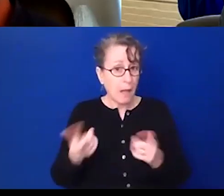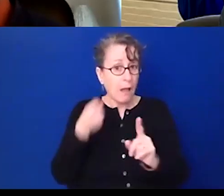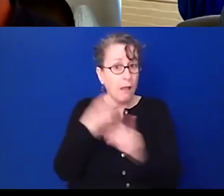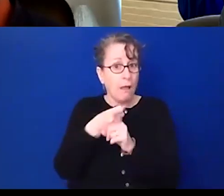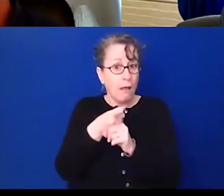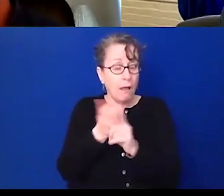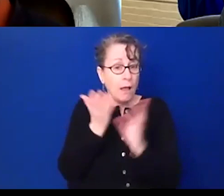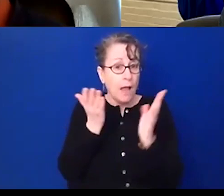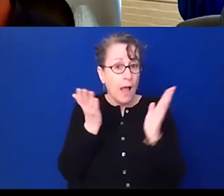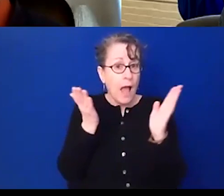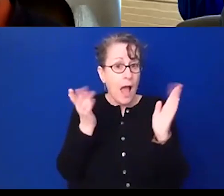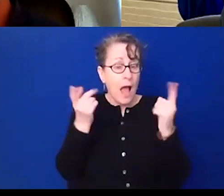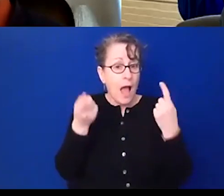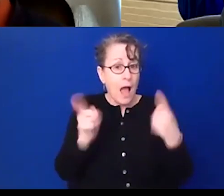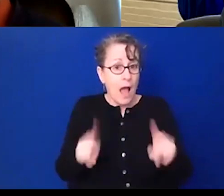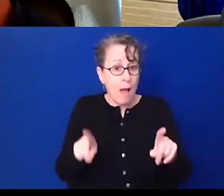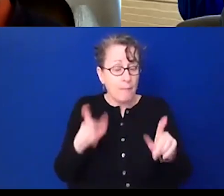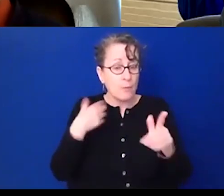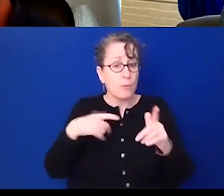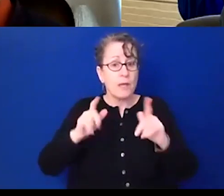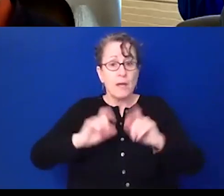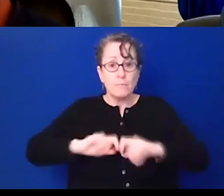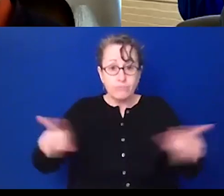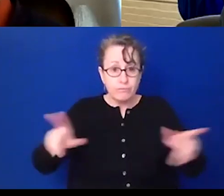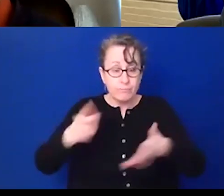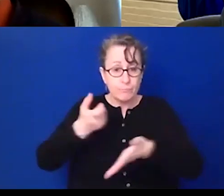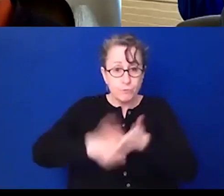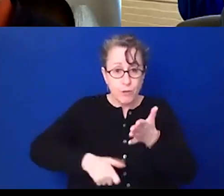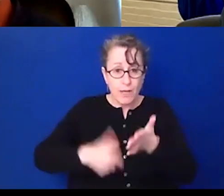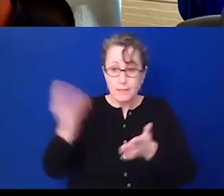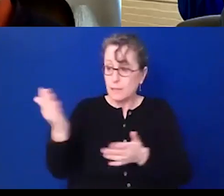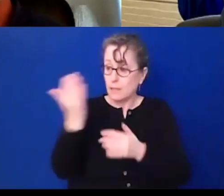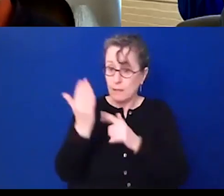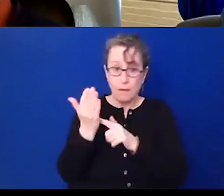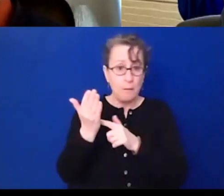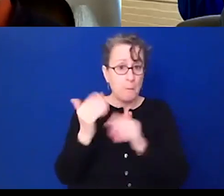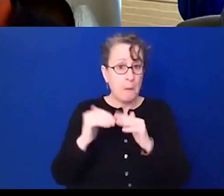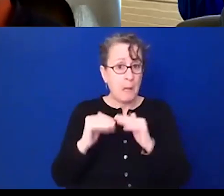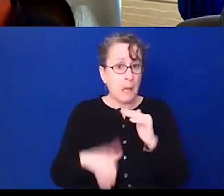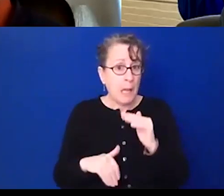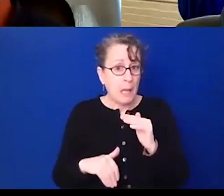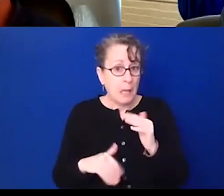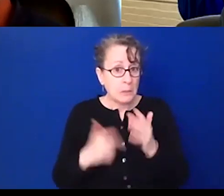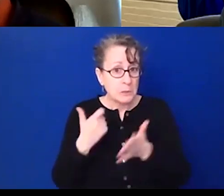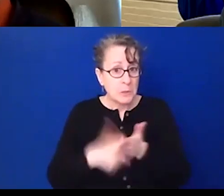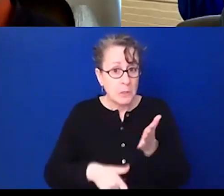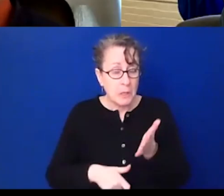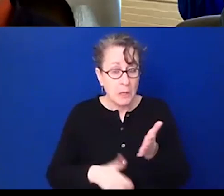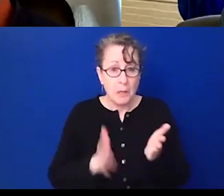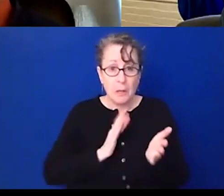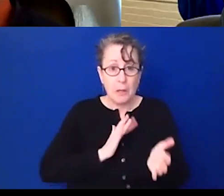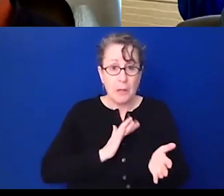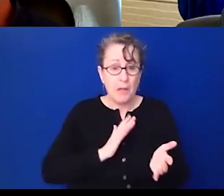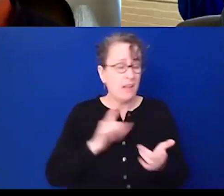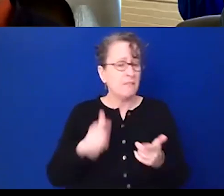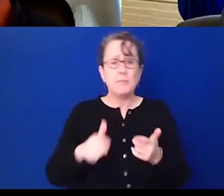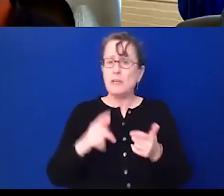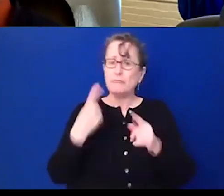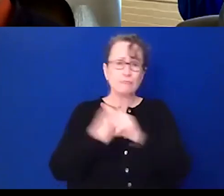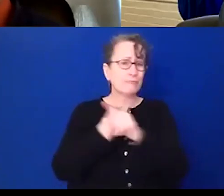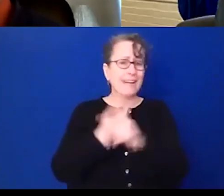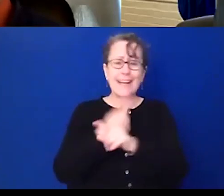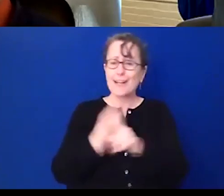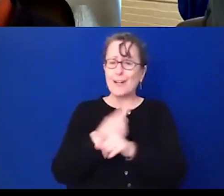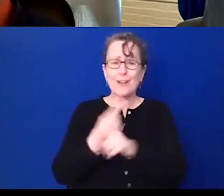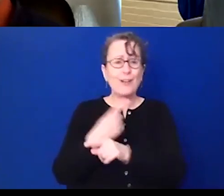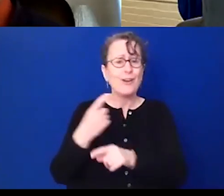less than they had in the past. This is like the standard dump truck, Public Works dump truck that you see all around town.